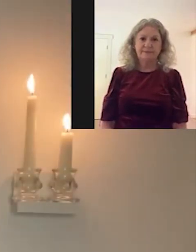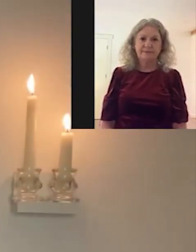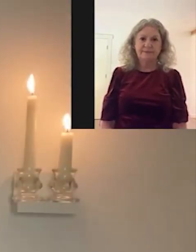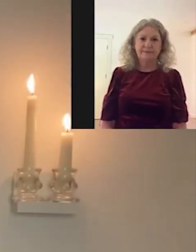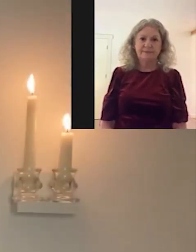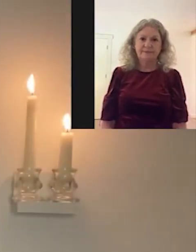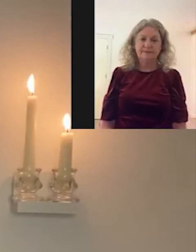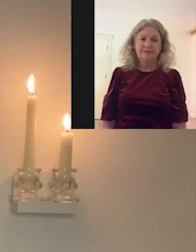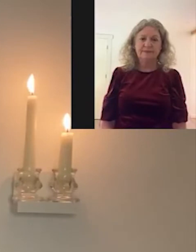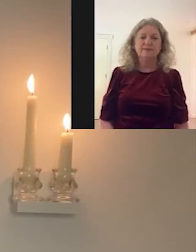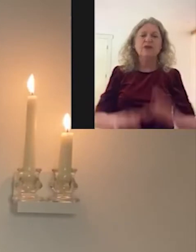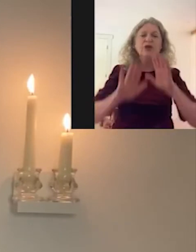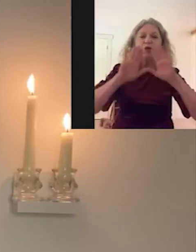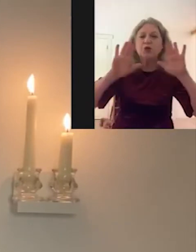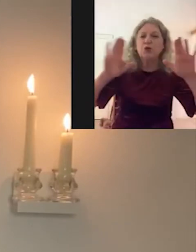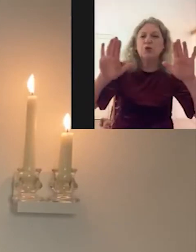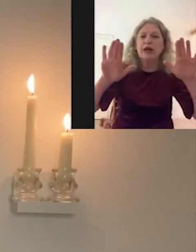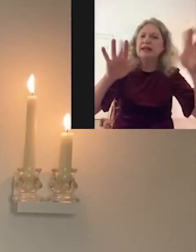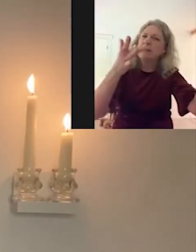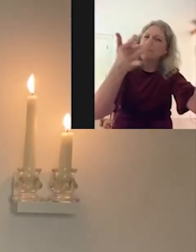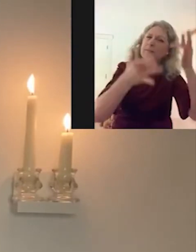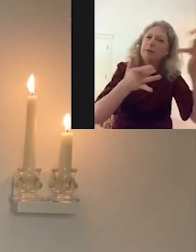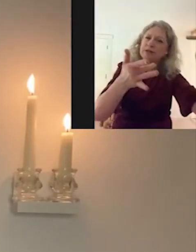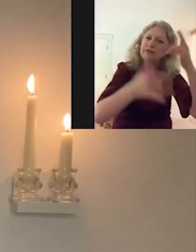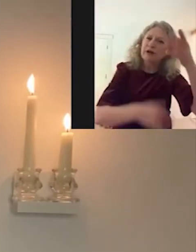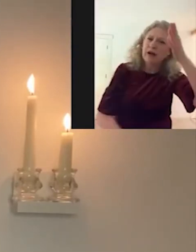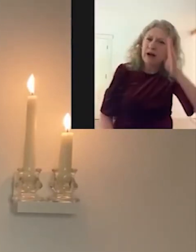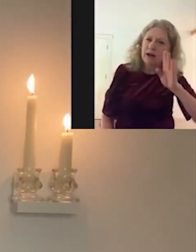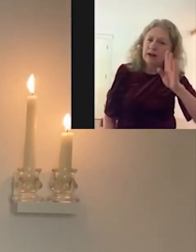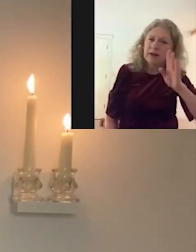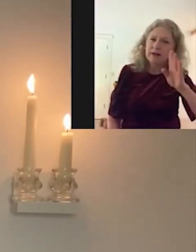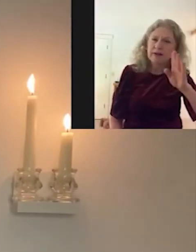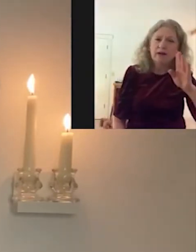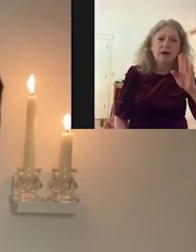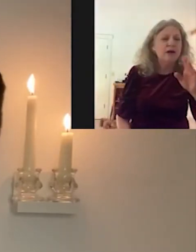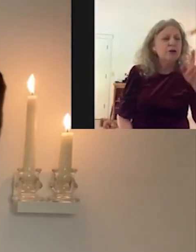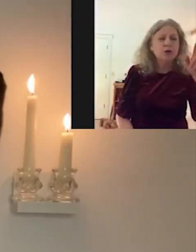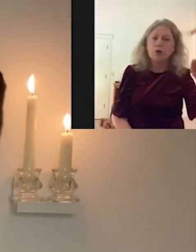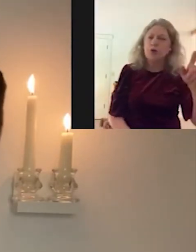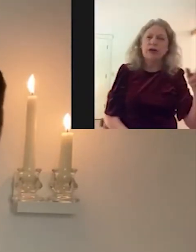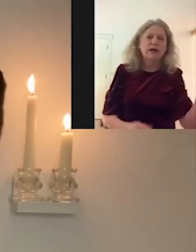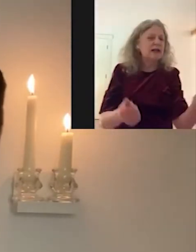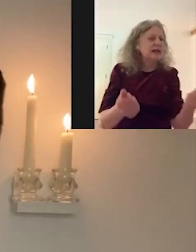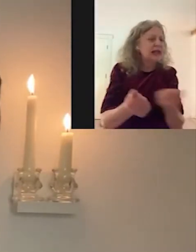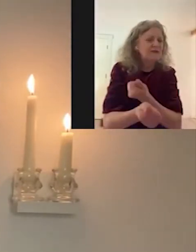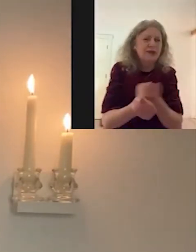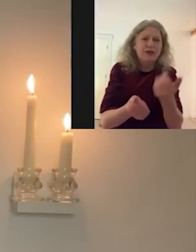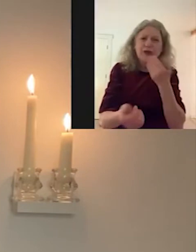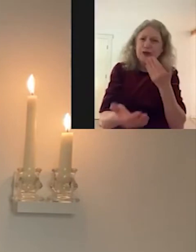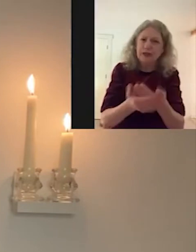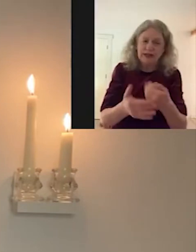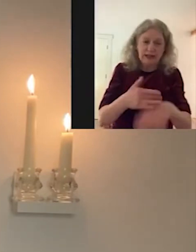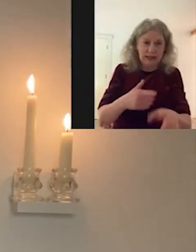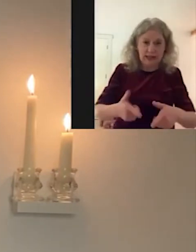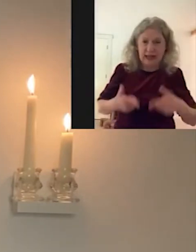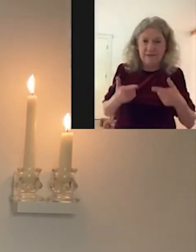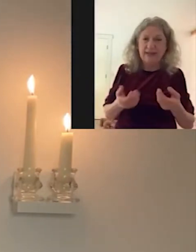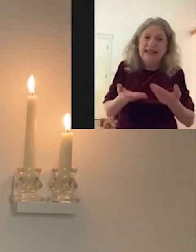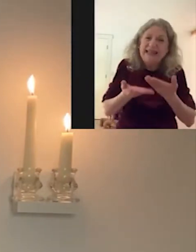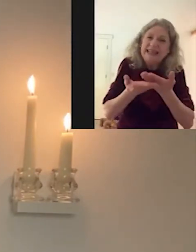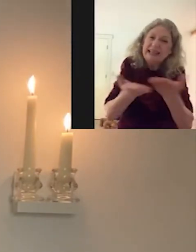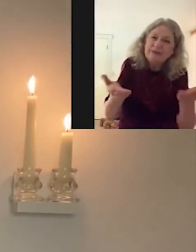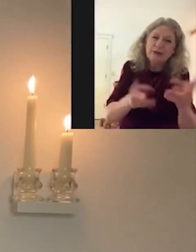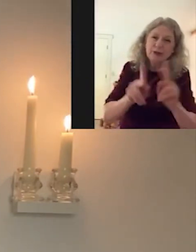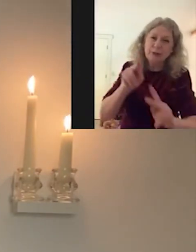Great and merciful God, source and ground of all goodness and life, give to your people the peace